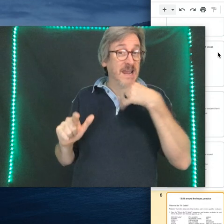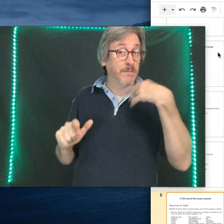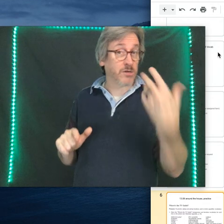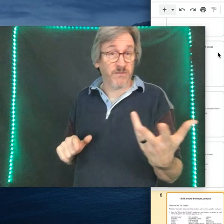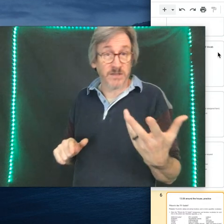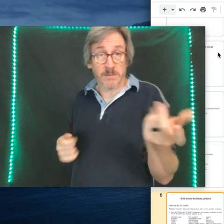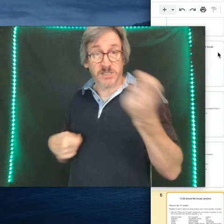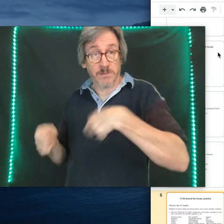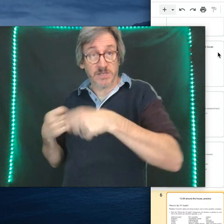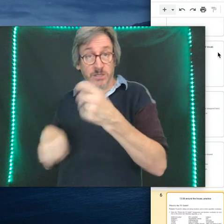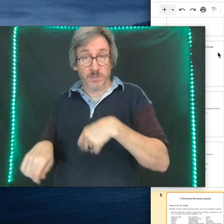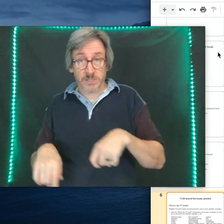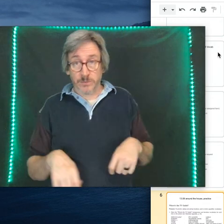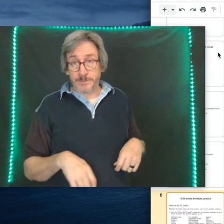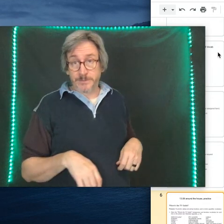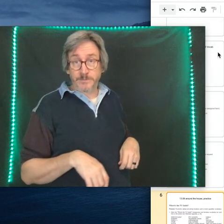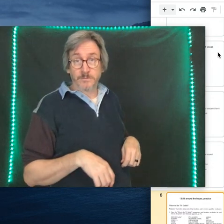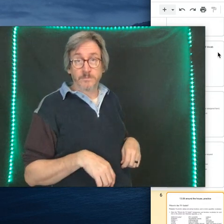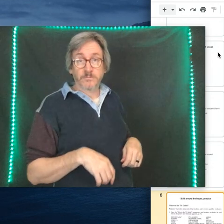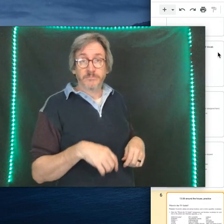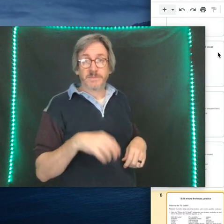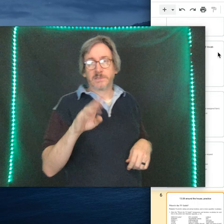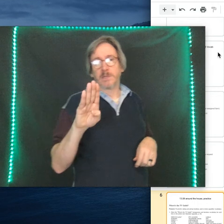Brand names are oftentimes substitutes too.